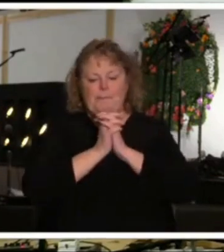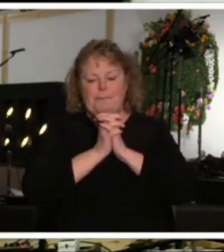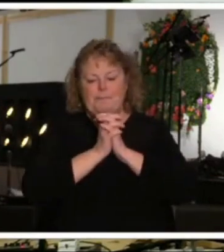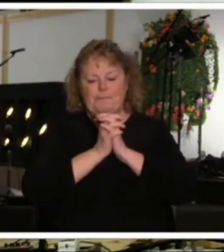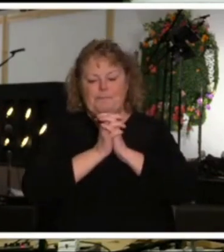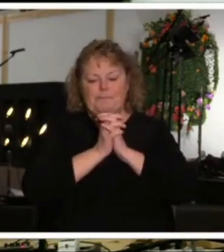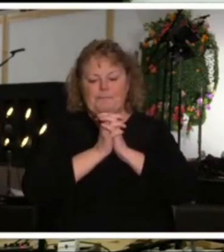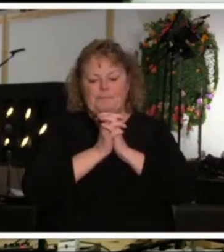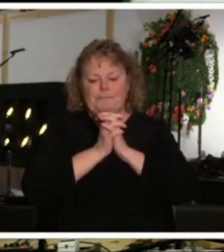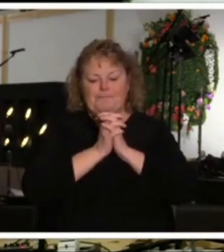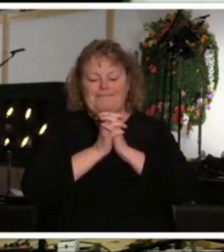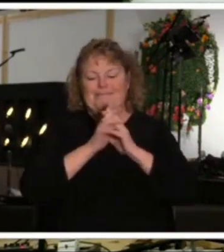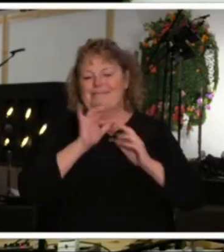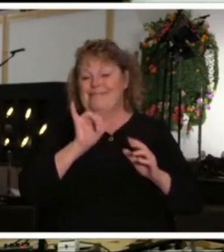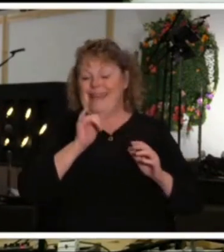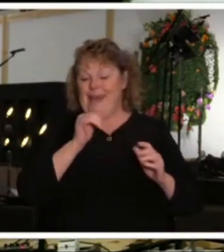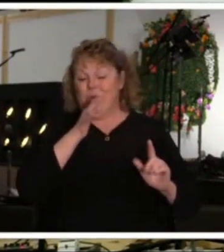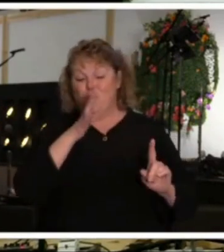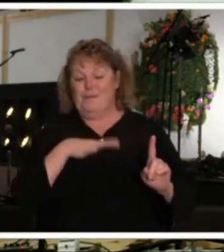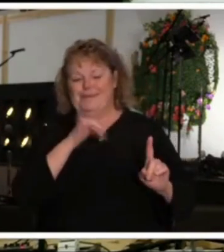This is that angel he was talking about.